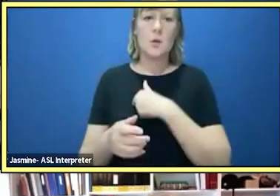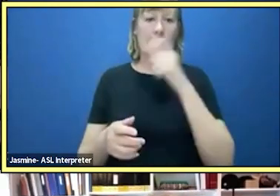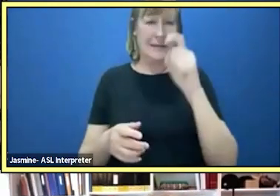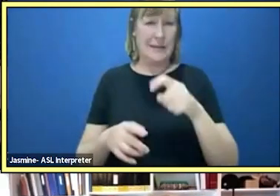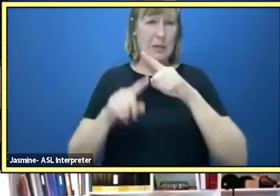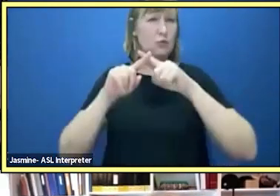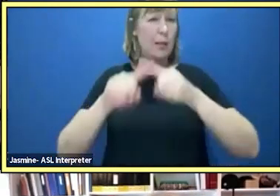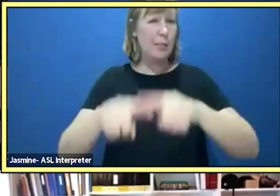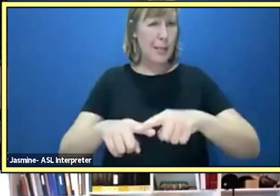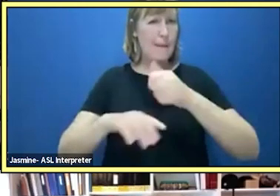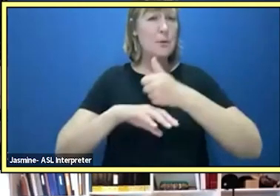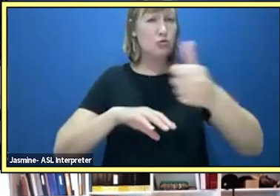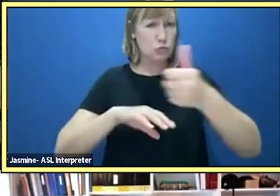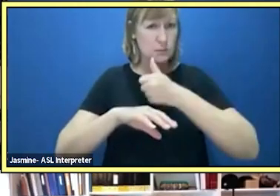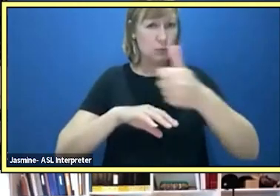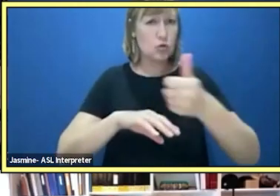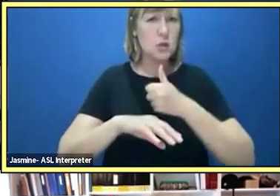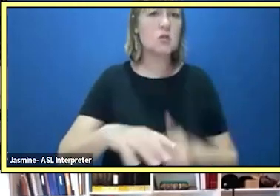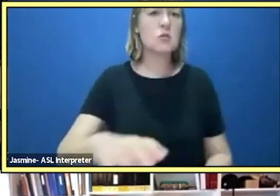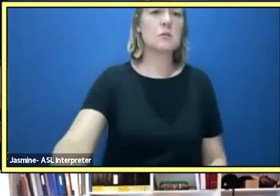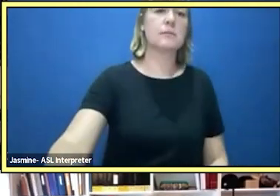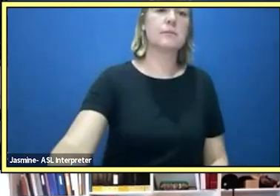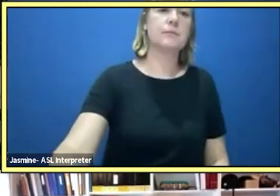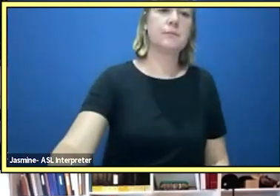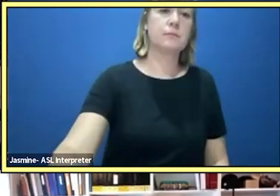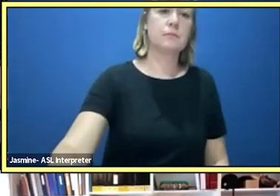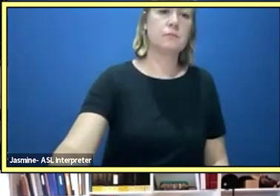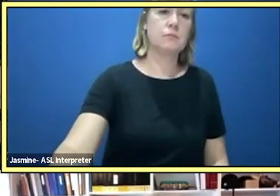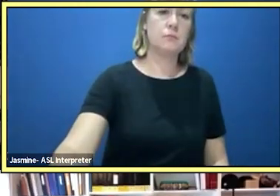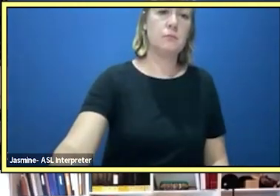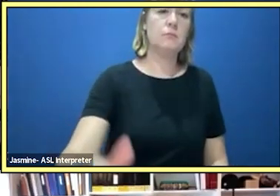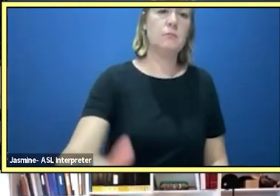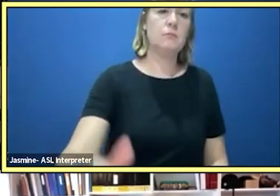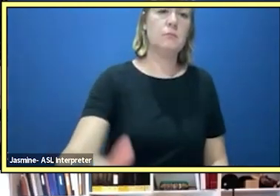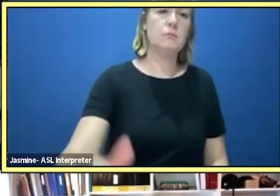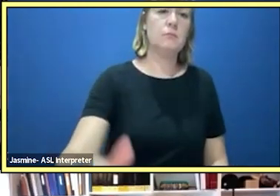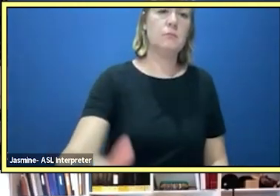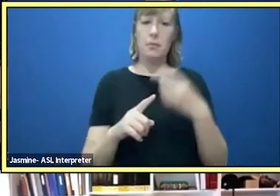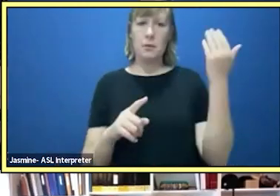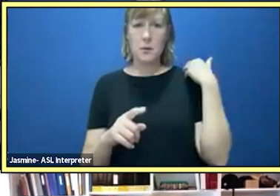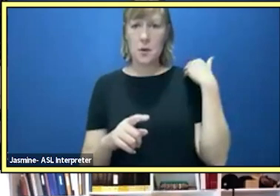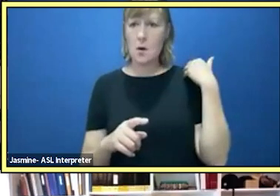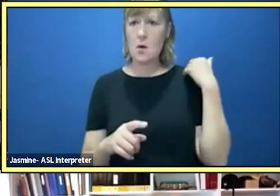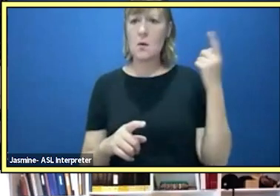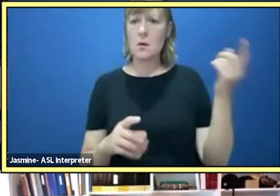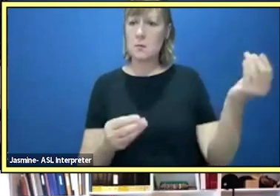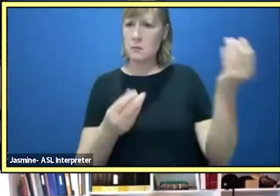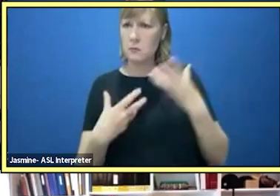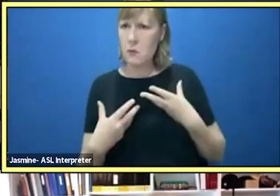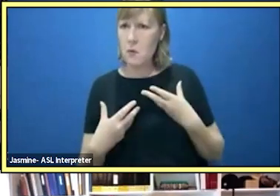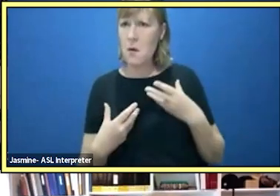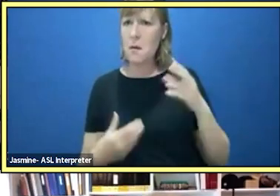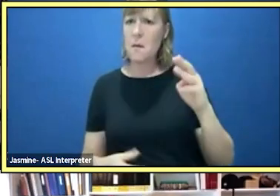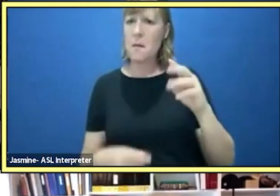of the directives we just got this last month is that mileage would no longer be paid to a family who owns their own van. That's